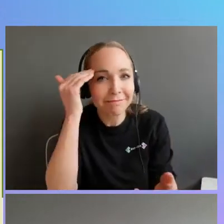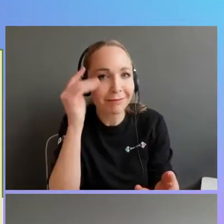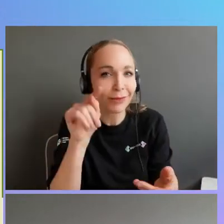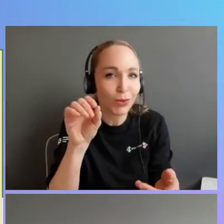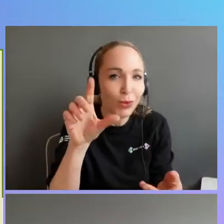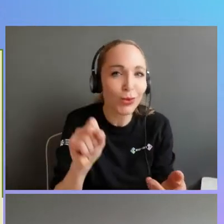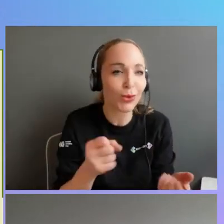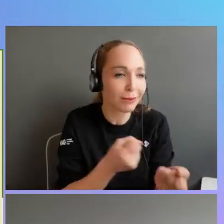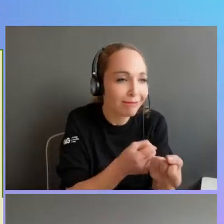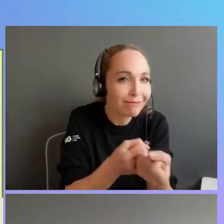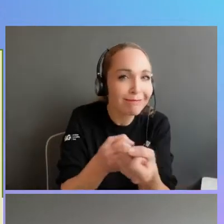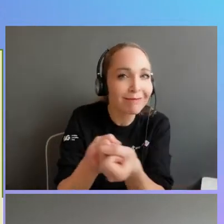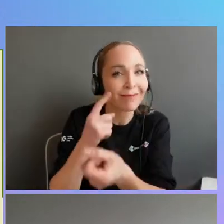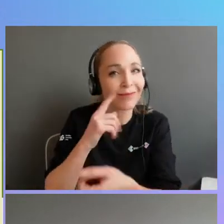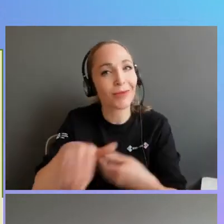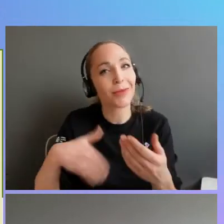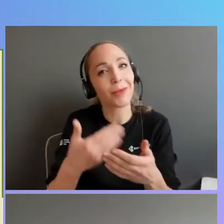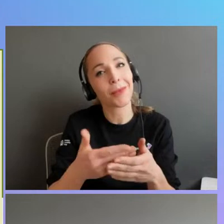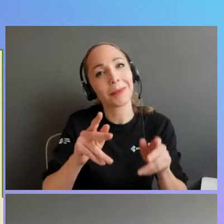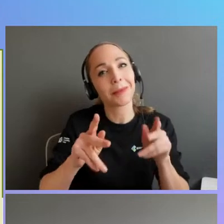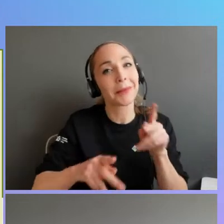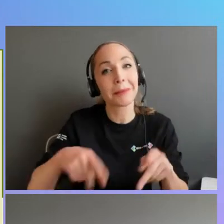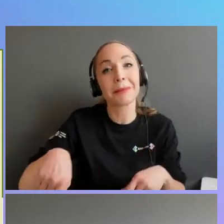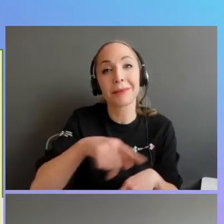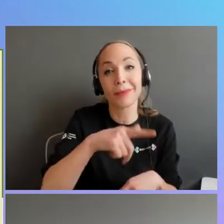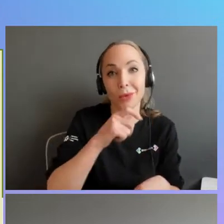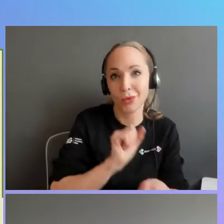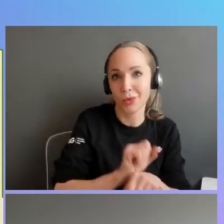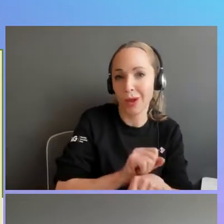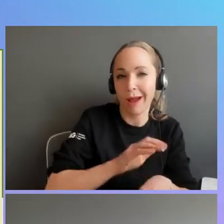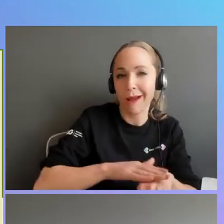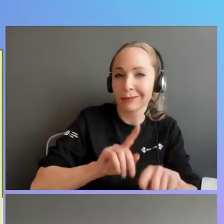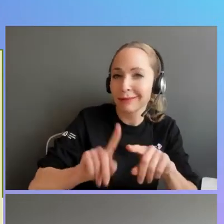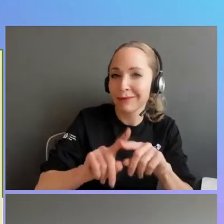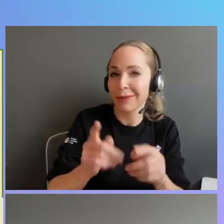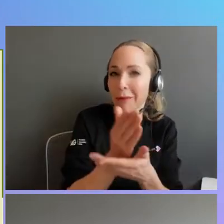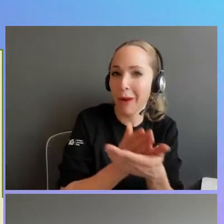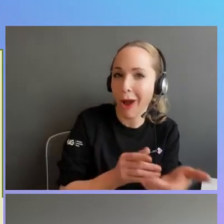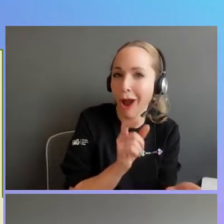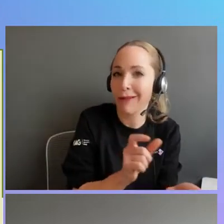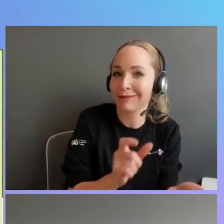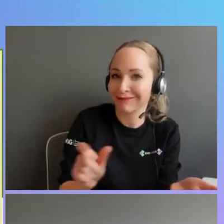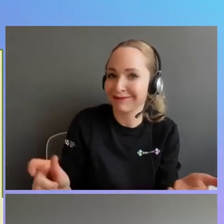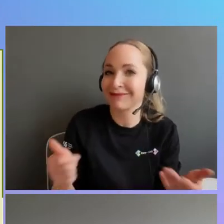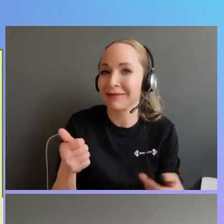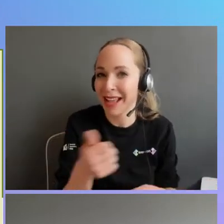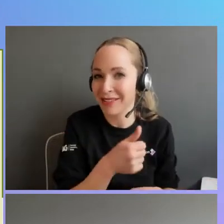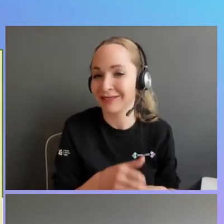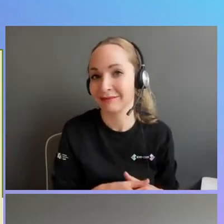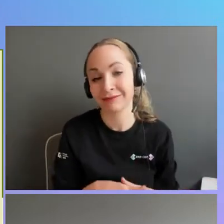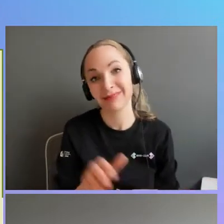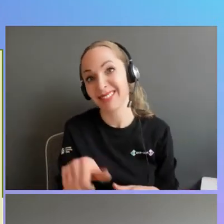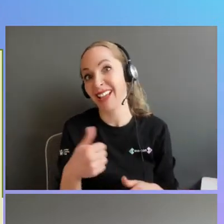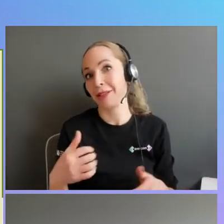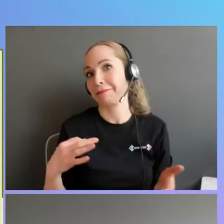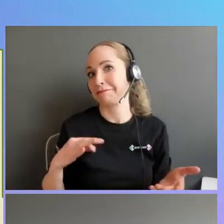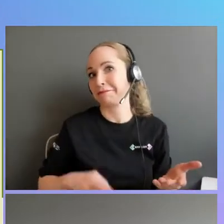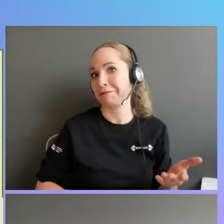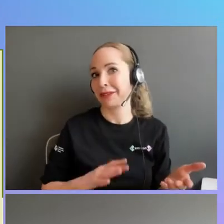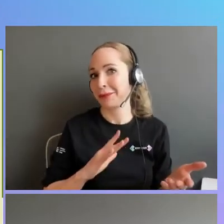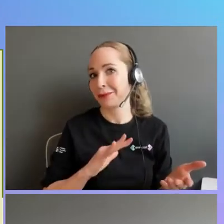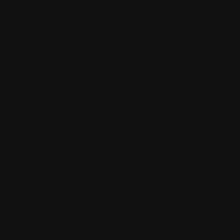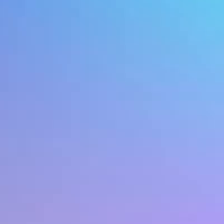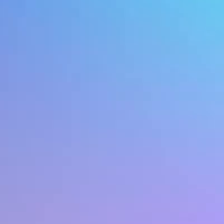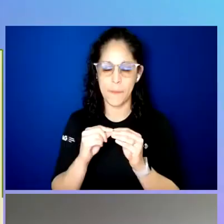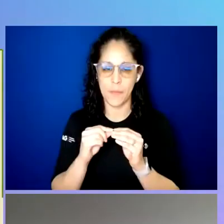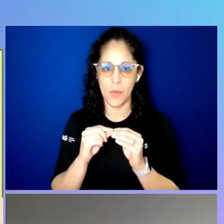Another thing is quicker reports, quicker fixes.